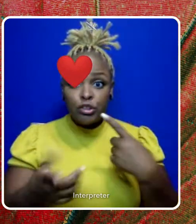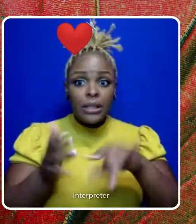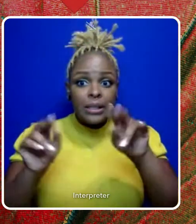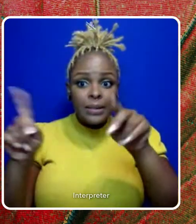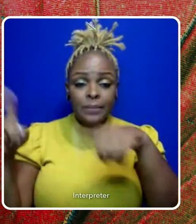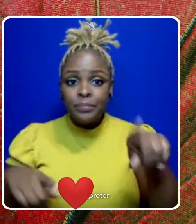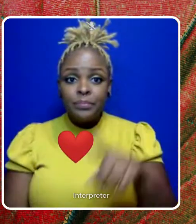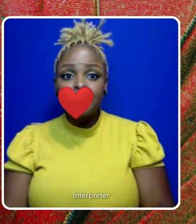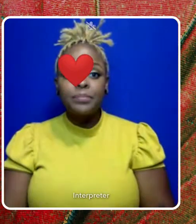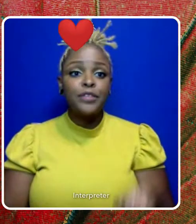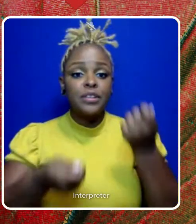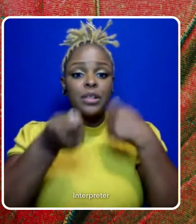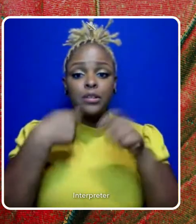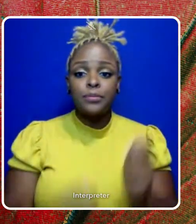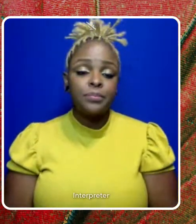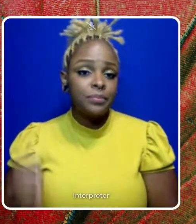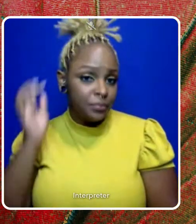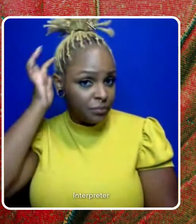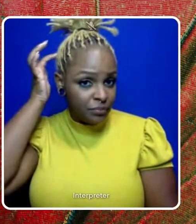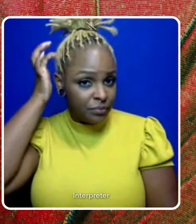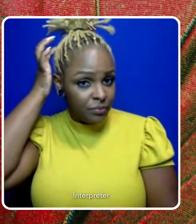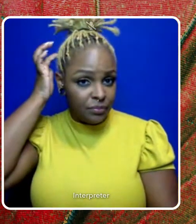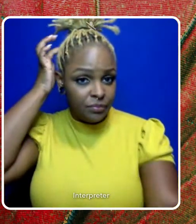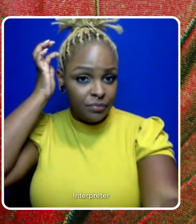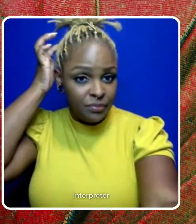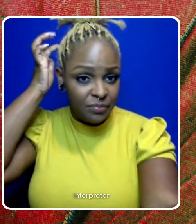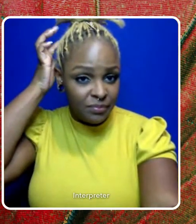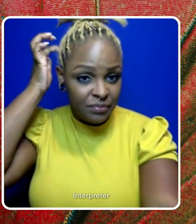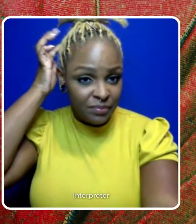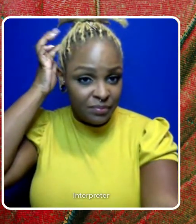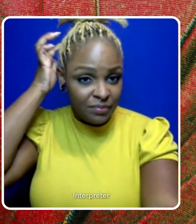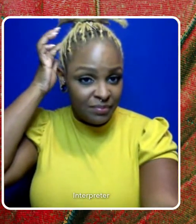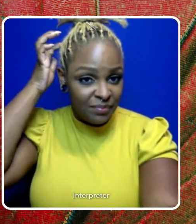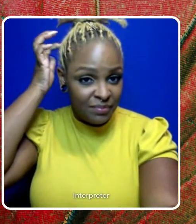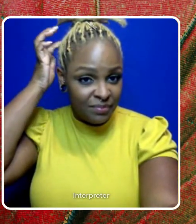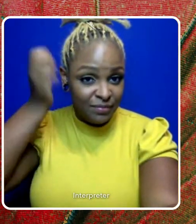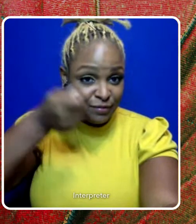Hi, hey friends. We at the 3rd round, so we're almost